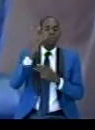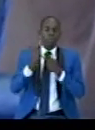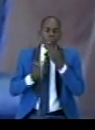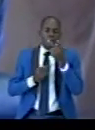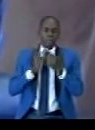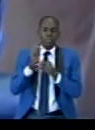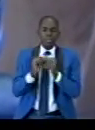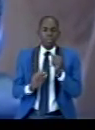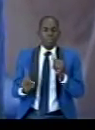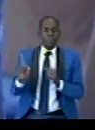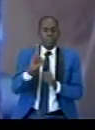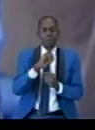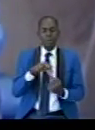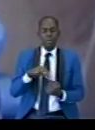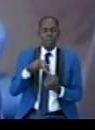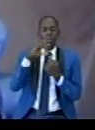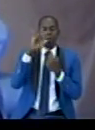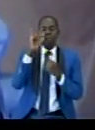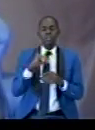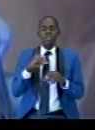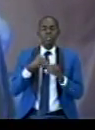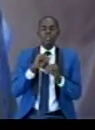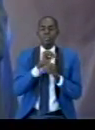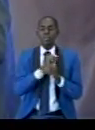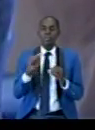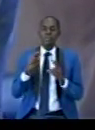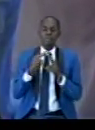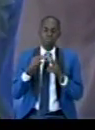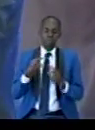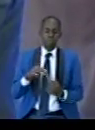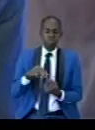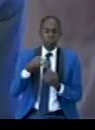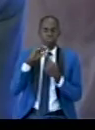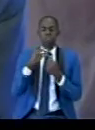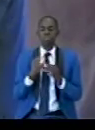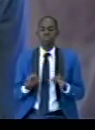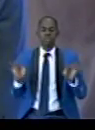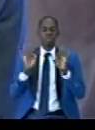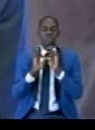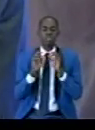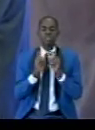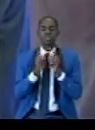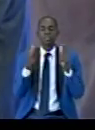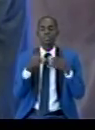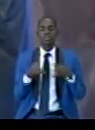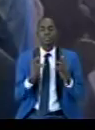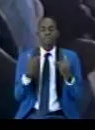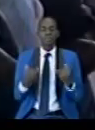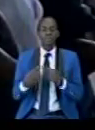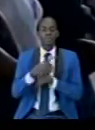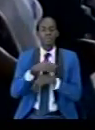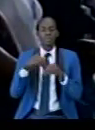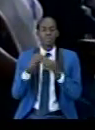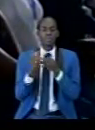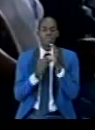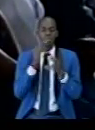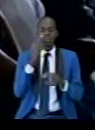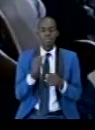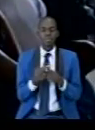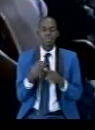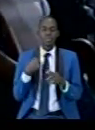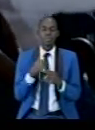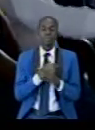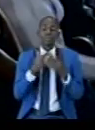everyone specially in a very unique way today in Jesus' name. We thank